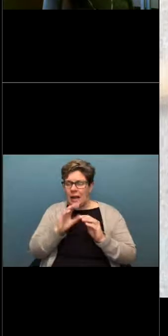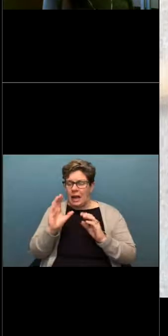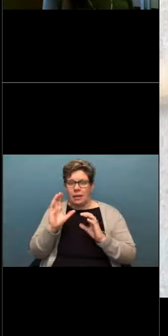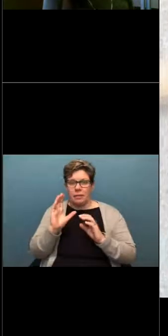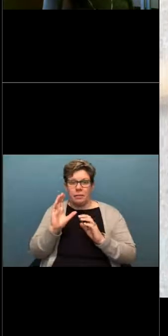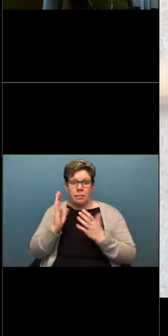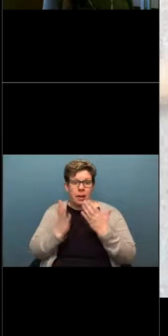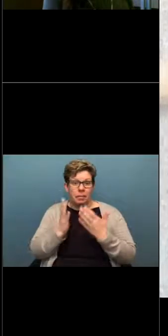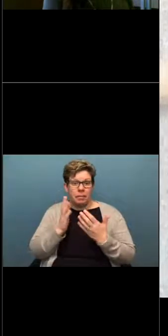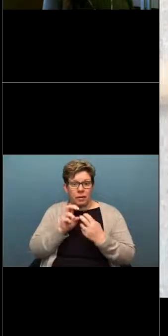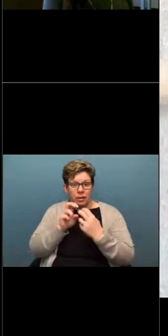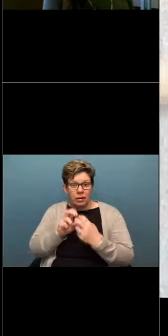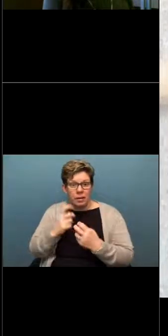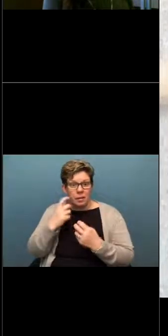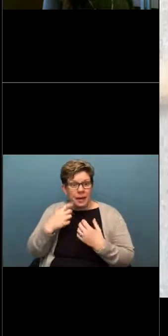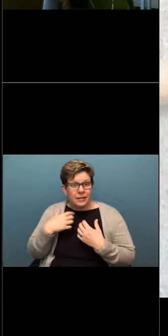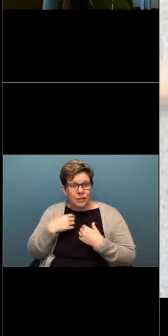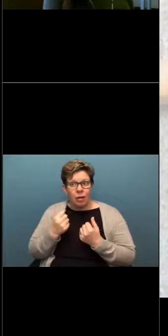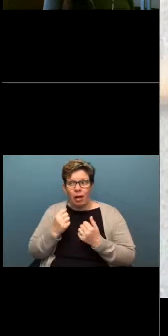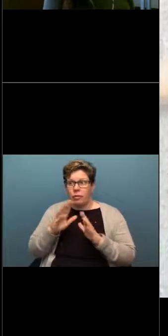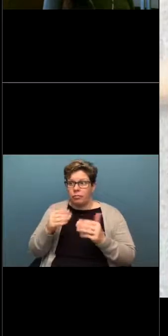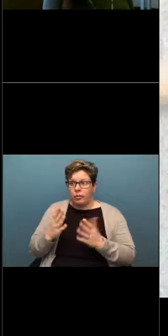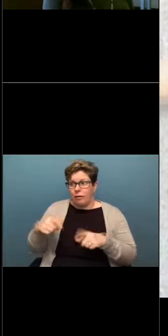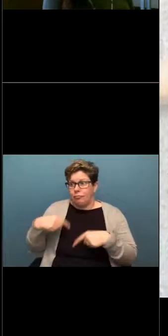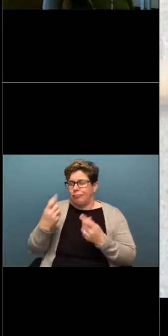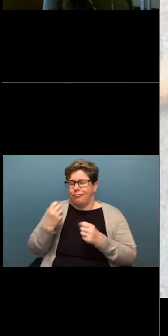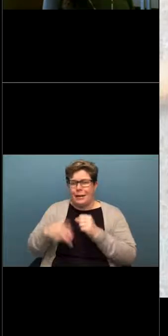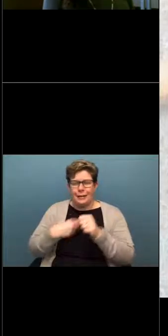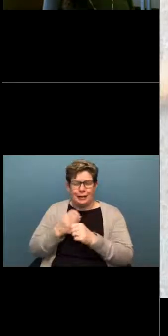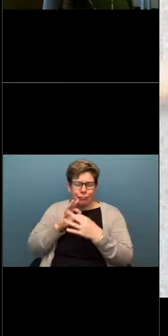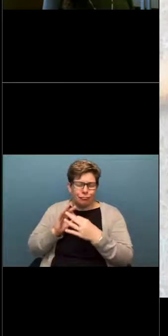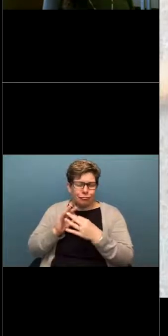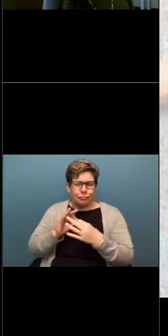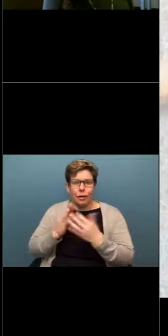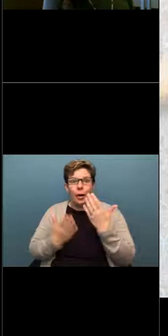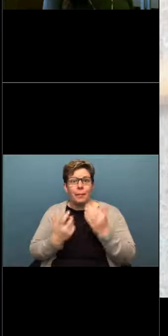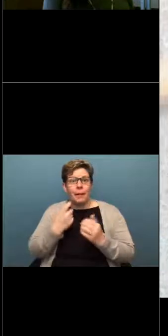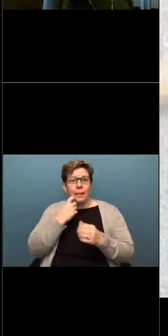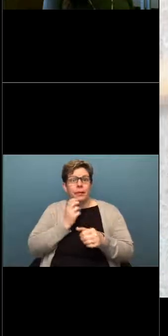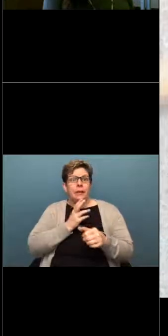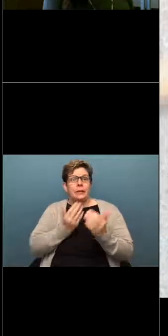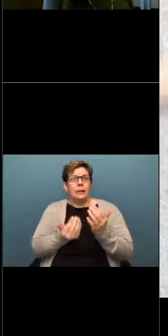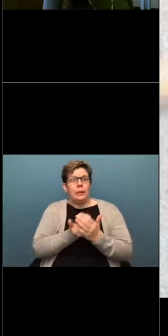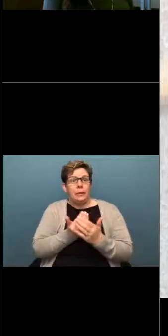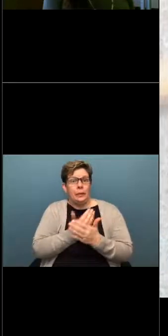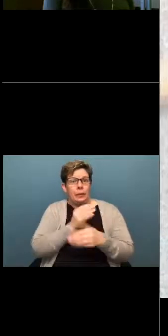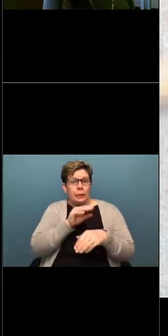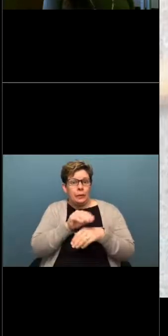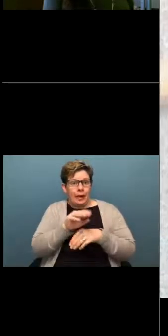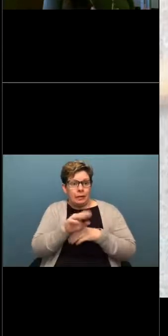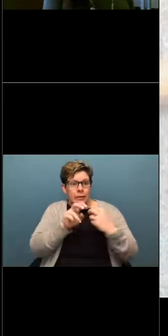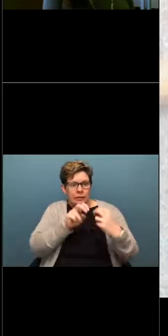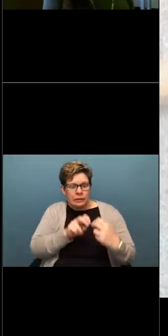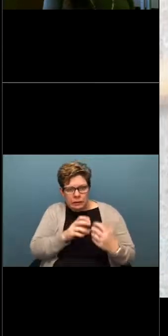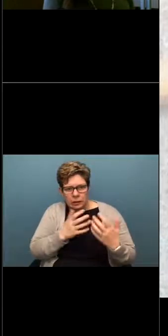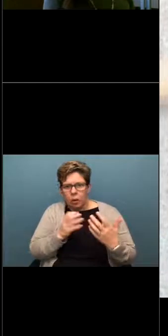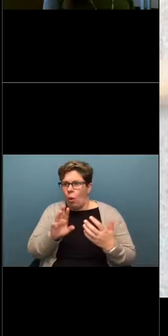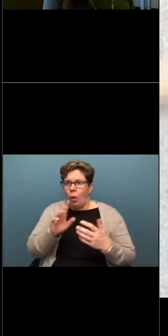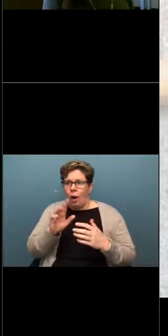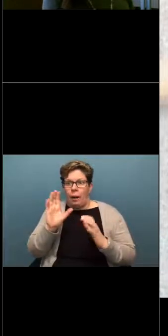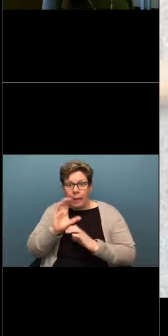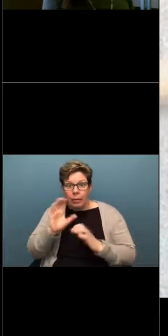long time and having a really good relationship, to just starting with somebody or even having difficulty accessing care. So in